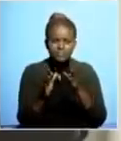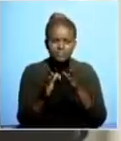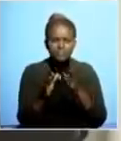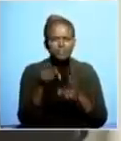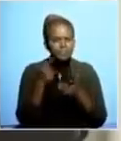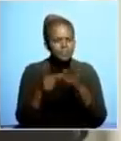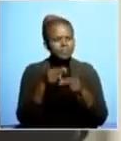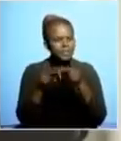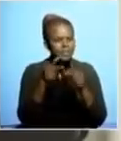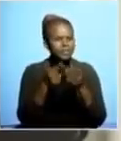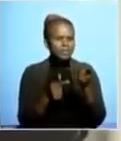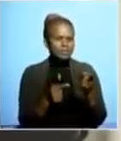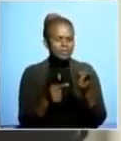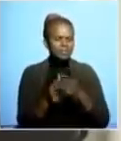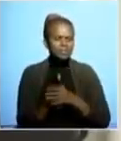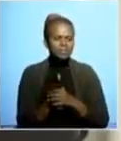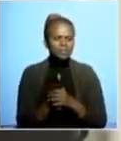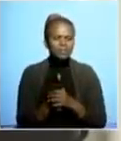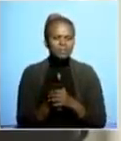means.